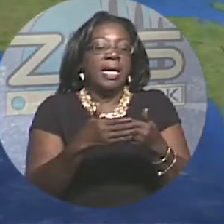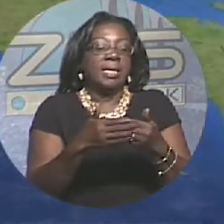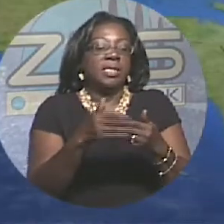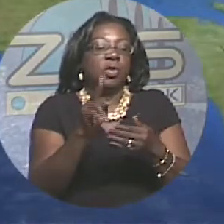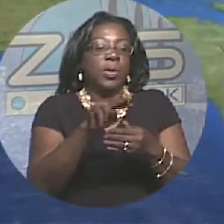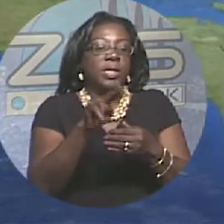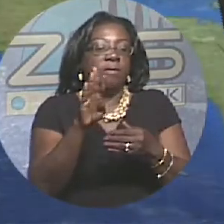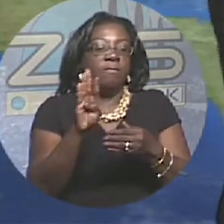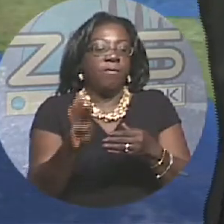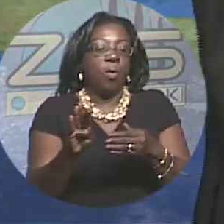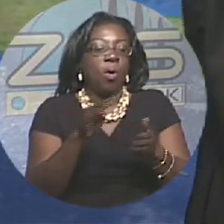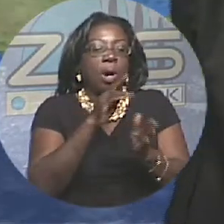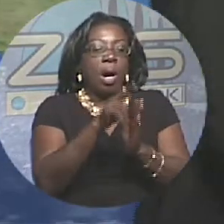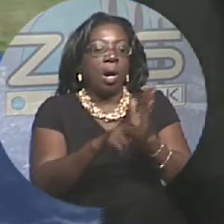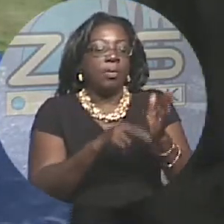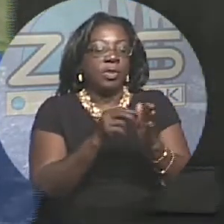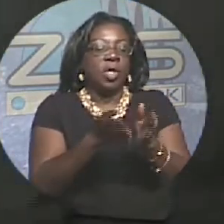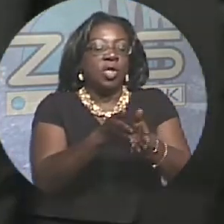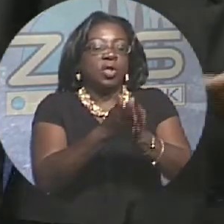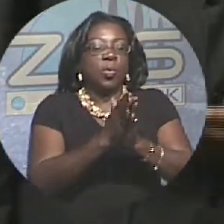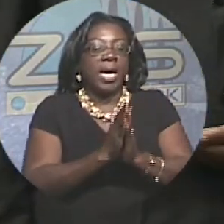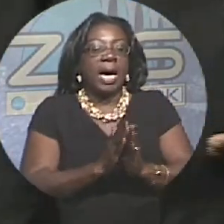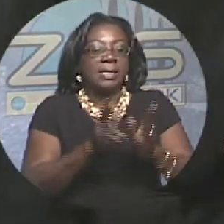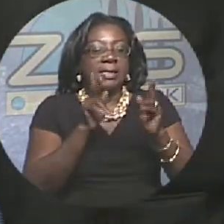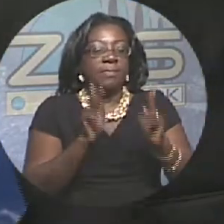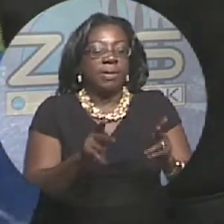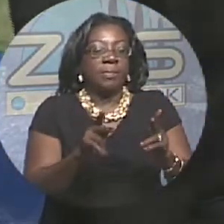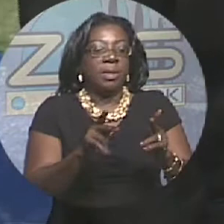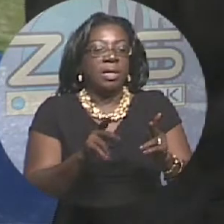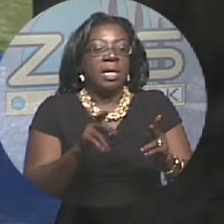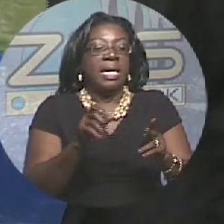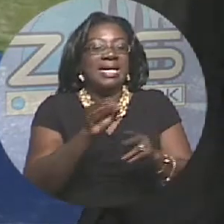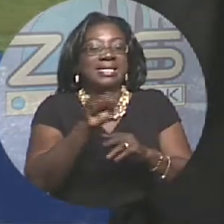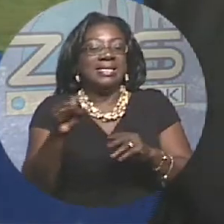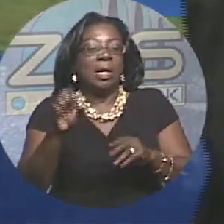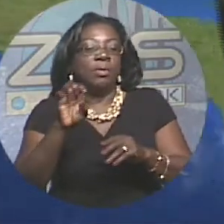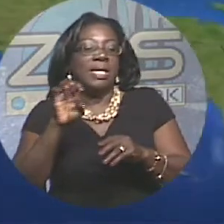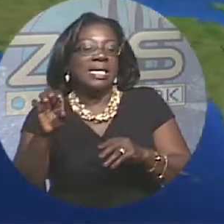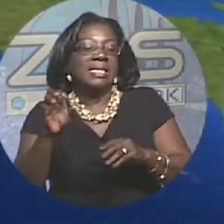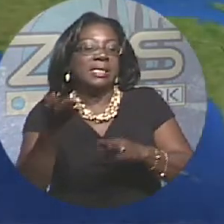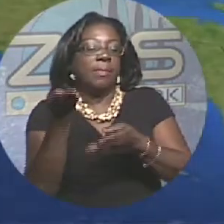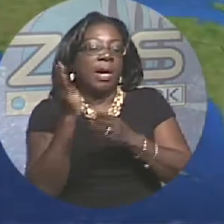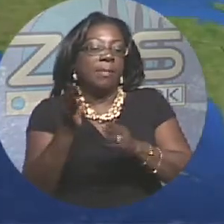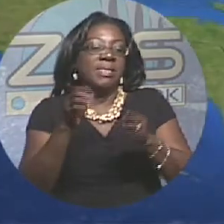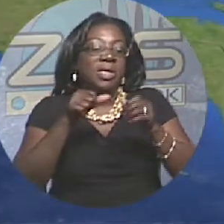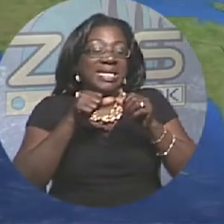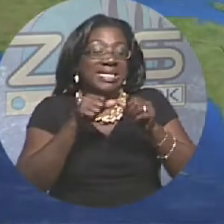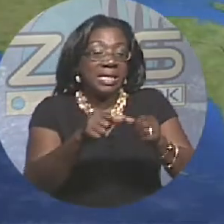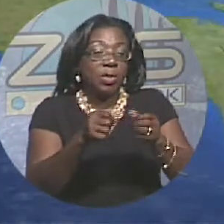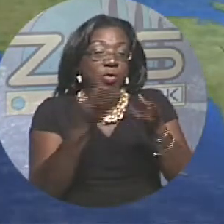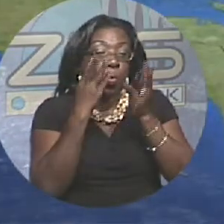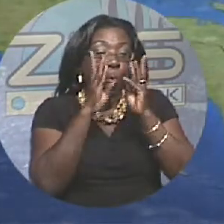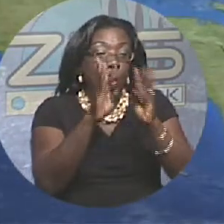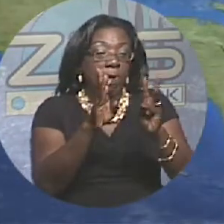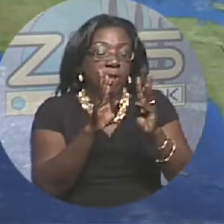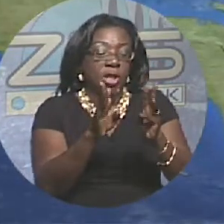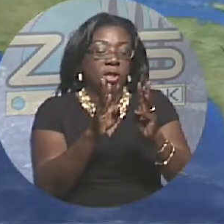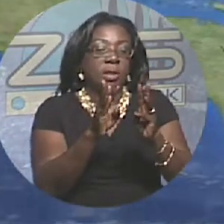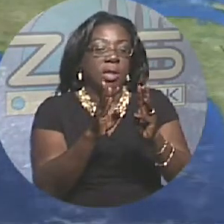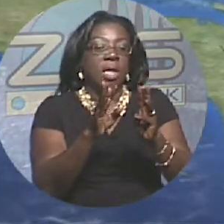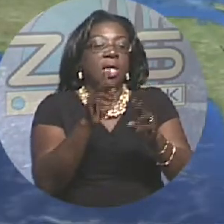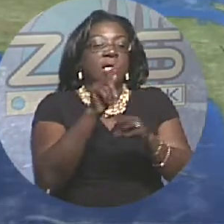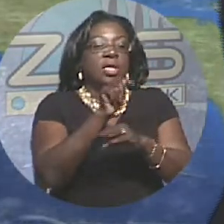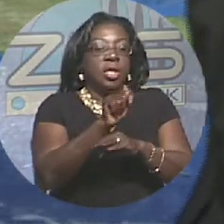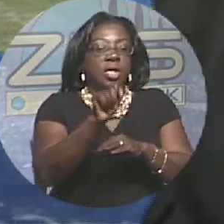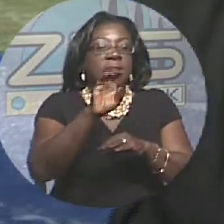the southeast and the central Bahamas to continue to monitor the progress of the system as it continues to jog towards the northwest. Turks and Caicos Islands, Miguana, Long